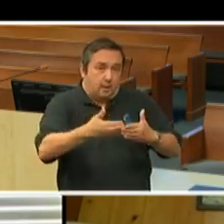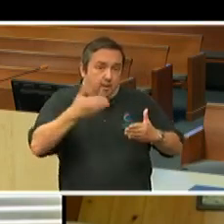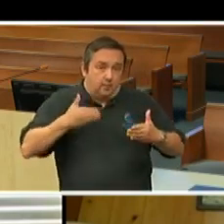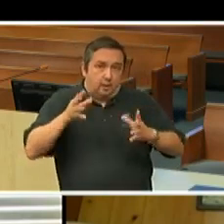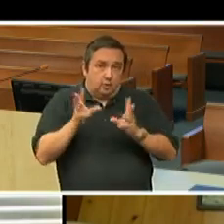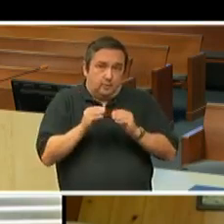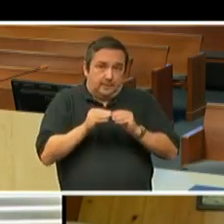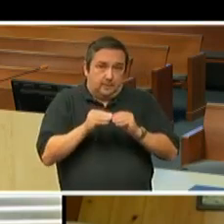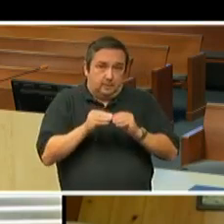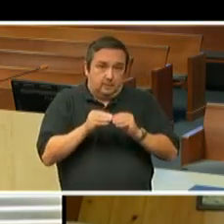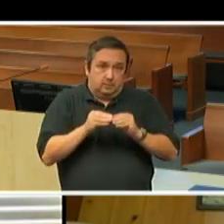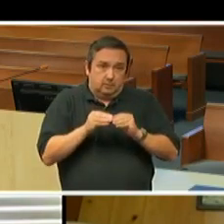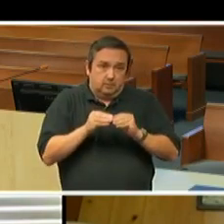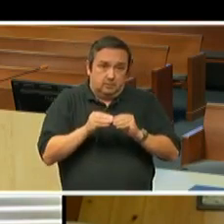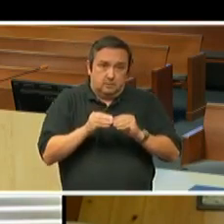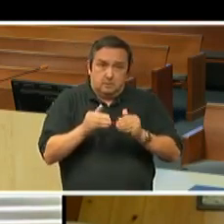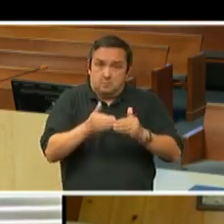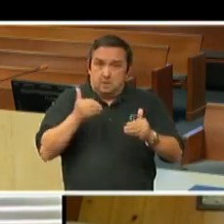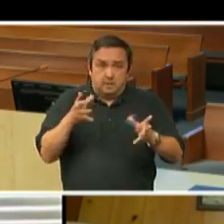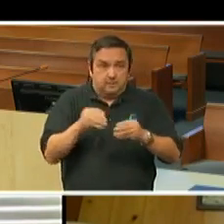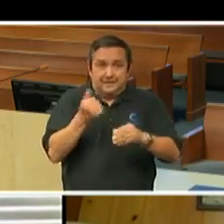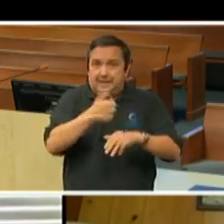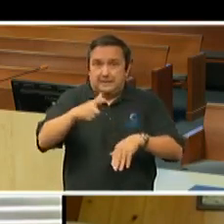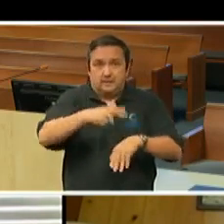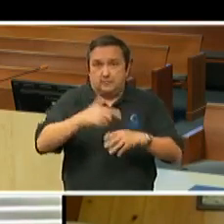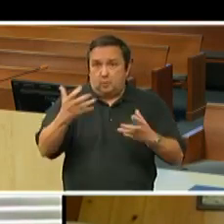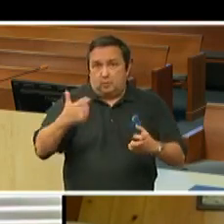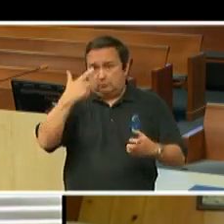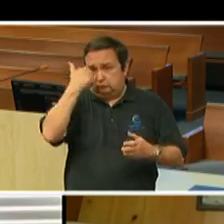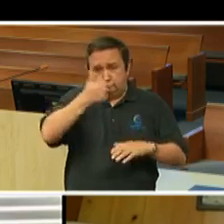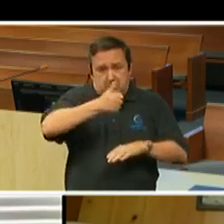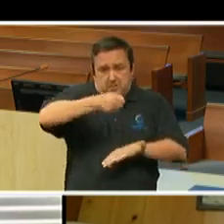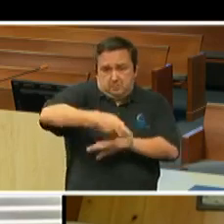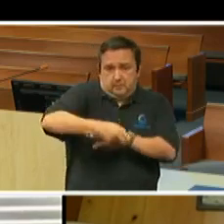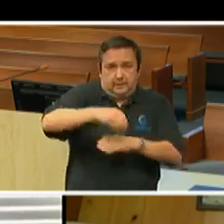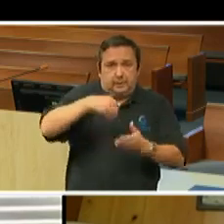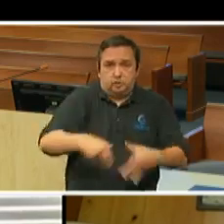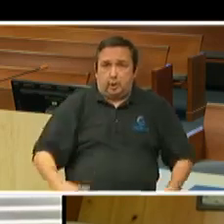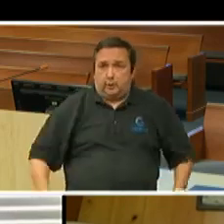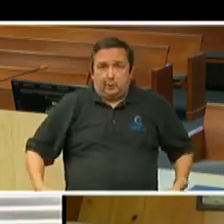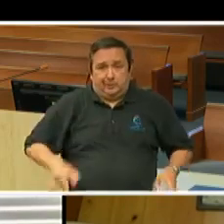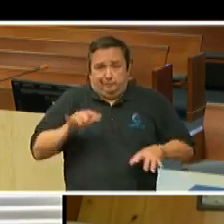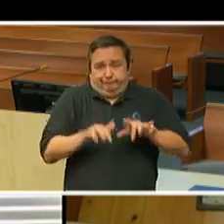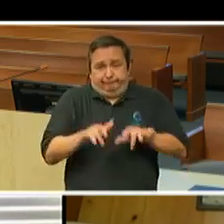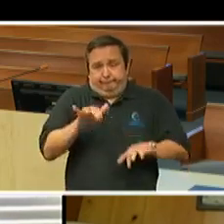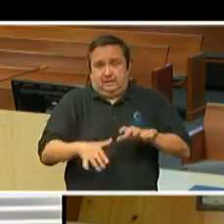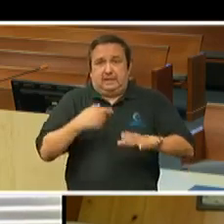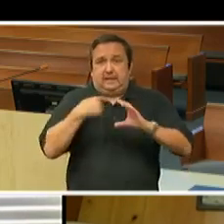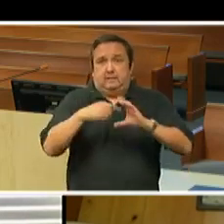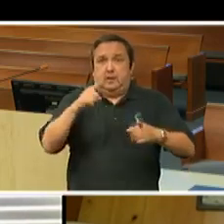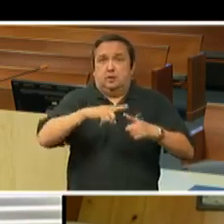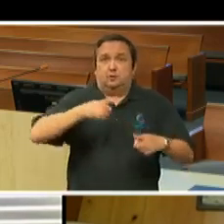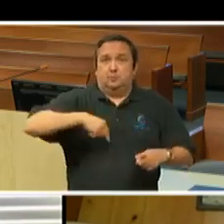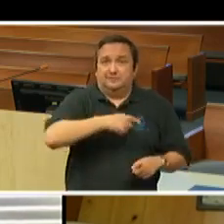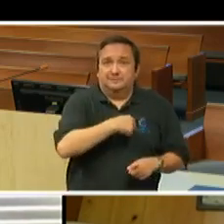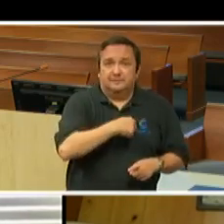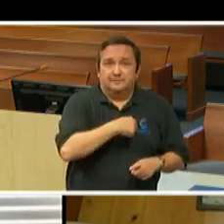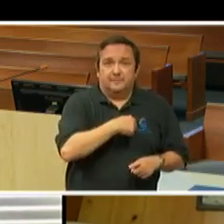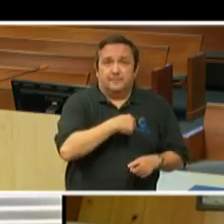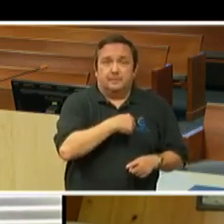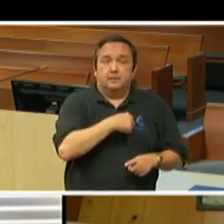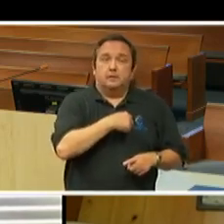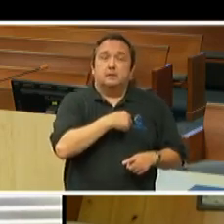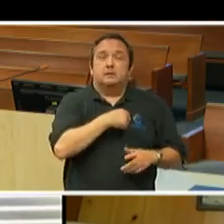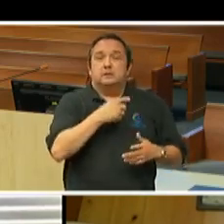meeting, well, prior to the meeting is any time you want. It could be the middle of the night in your underwear, and you can be typing an email to a commissioner. And